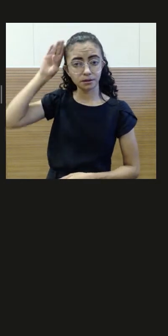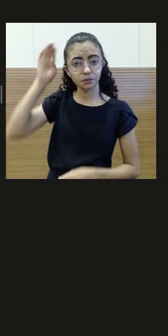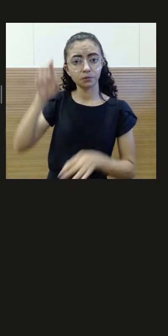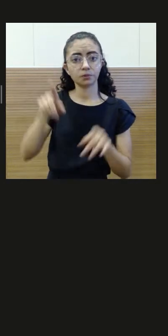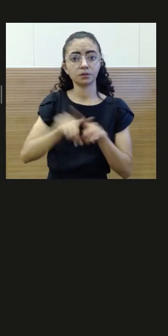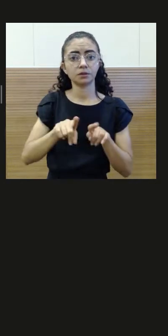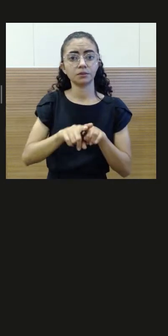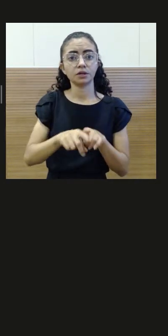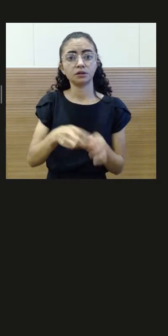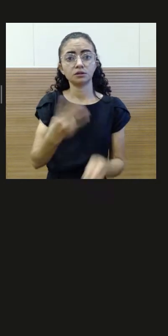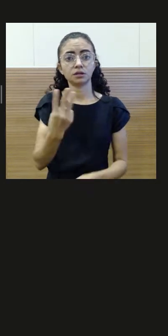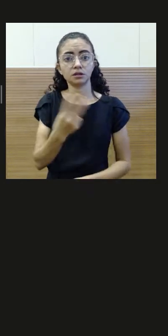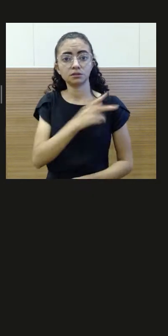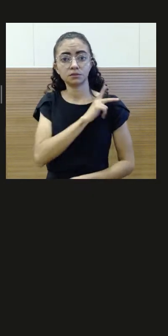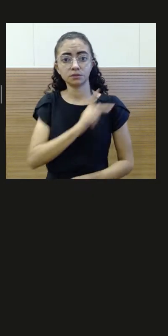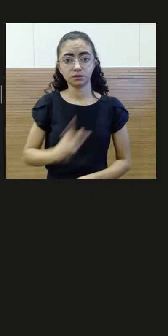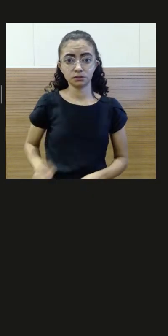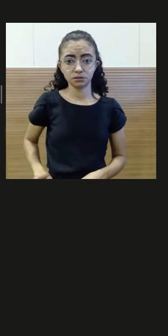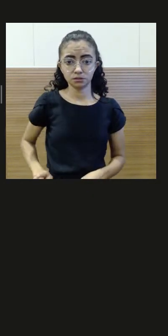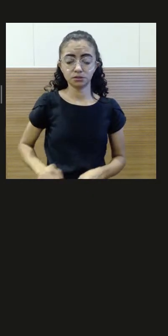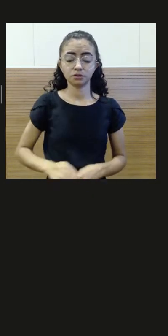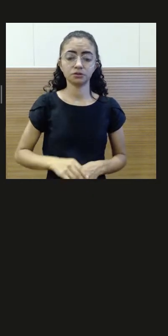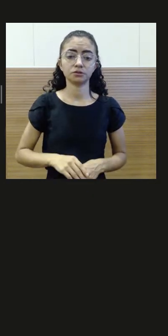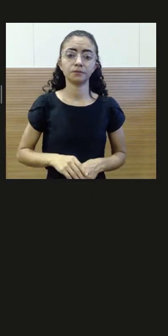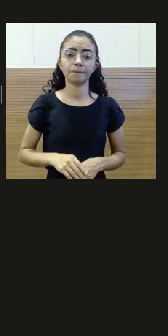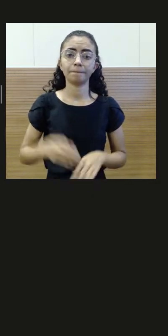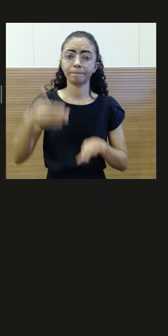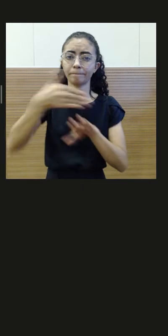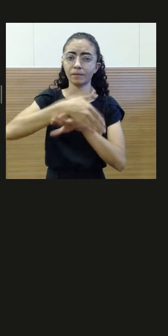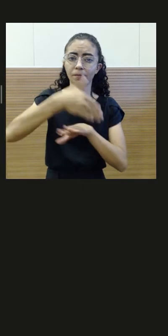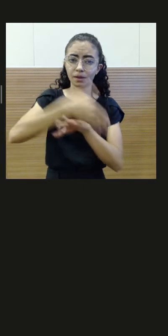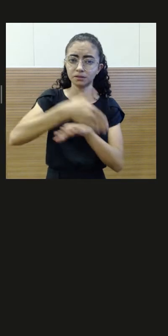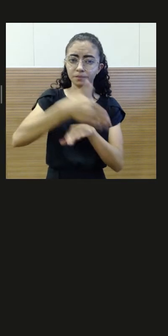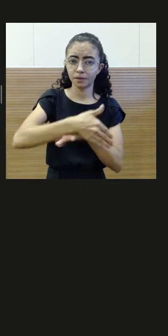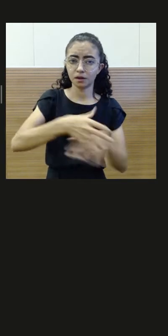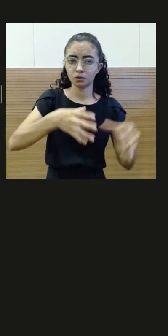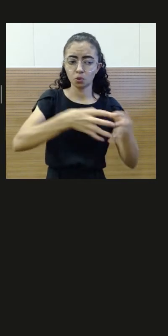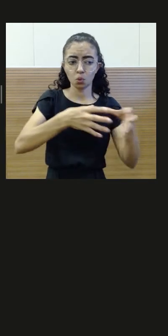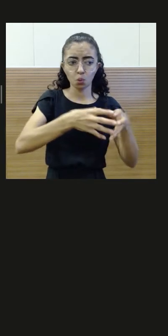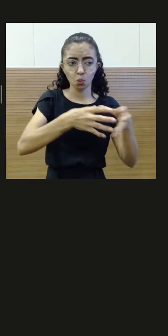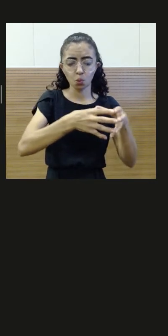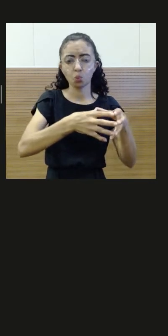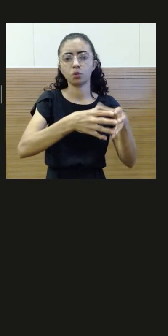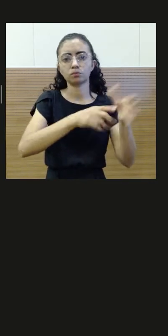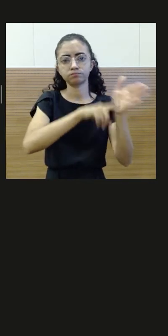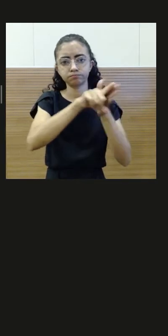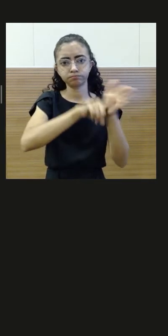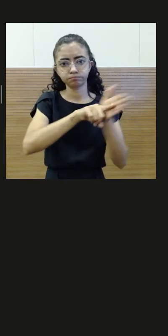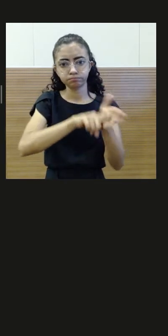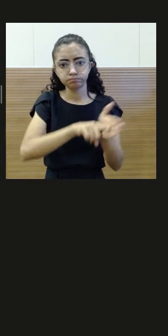Sciences, formed a panel for a 3-day workshop at the University of Gießen in Germany.